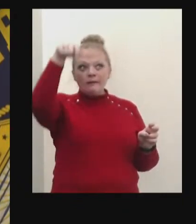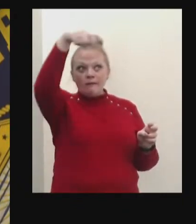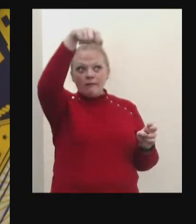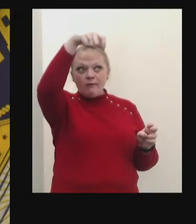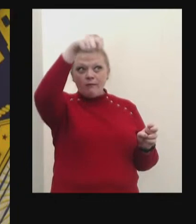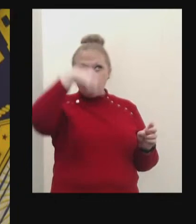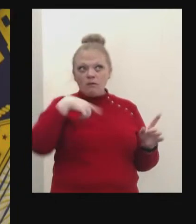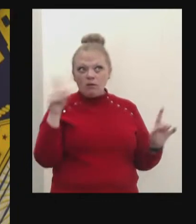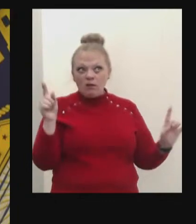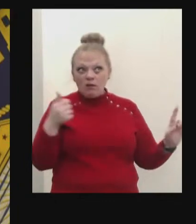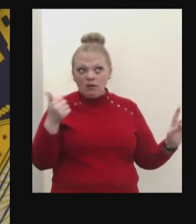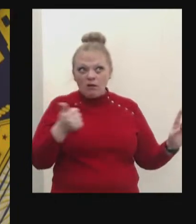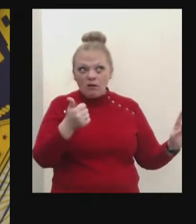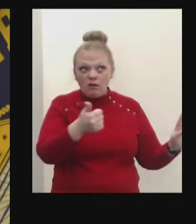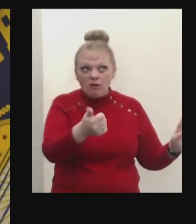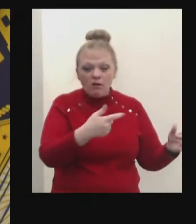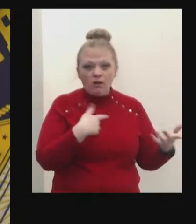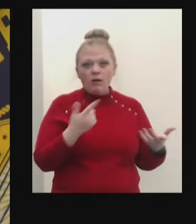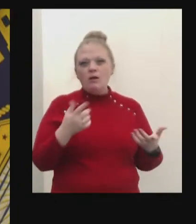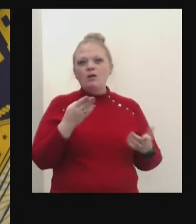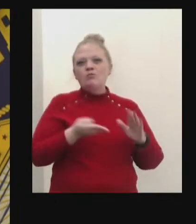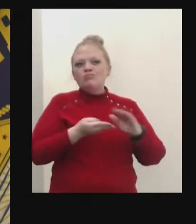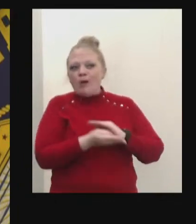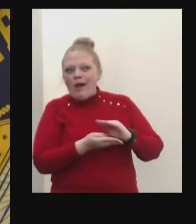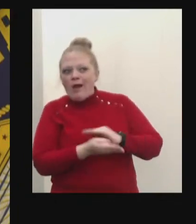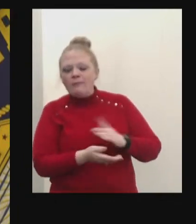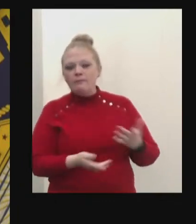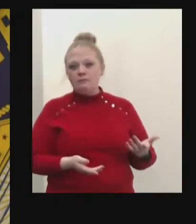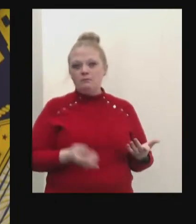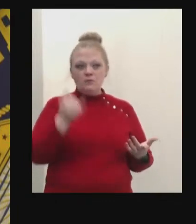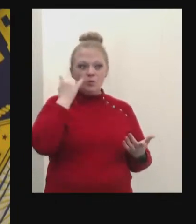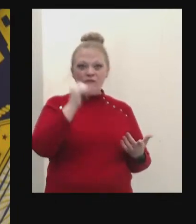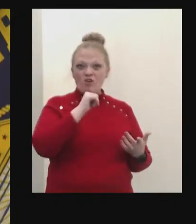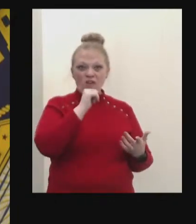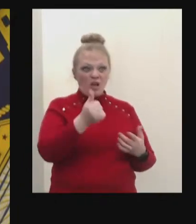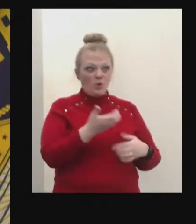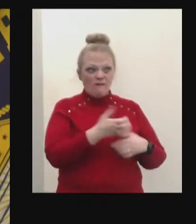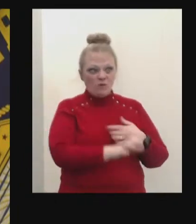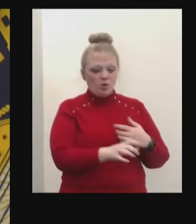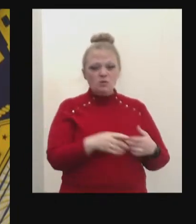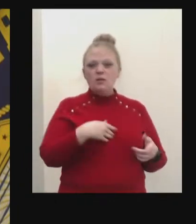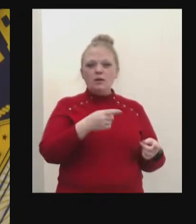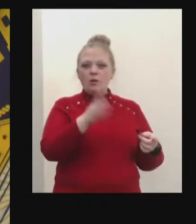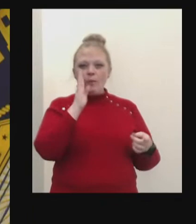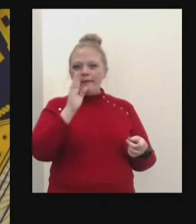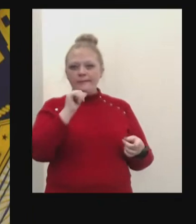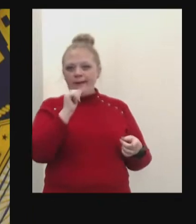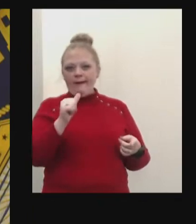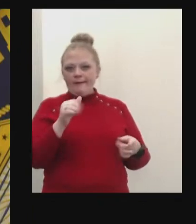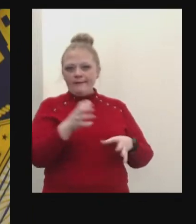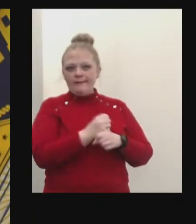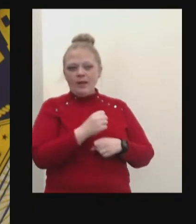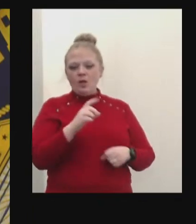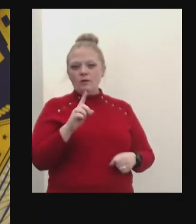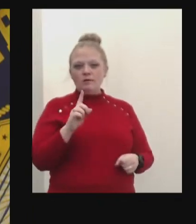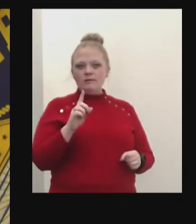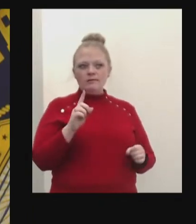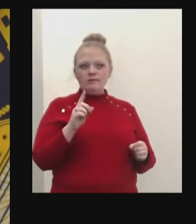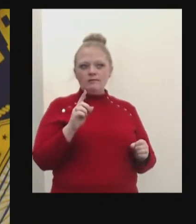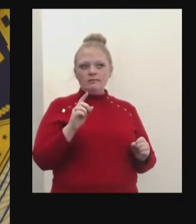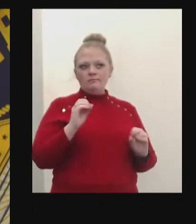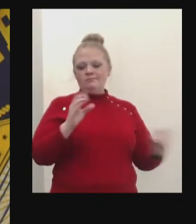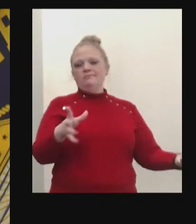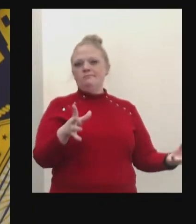that said they're not going to enforce it, they're not getting one red cent. I know that to be the case. If they enforce the mask mandate, then they can actually